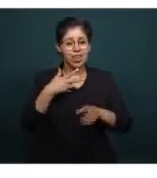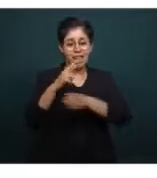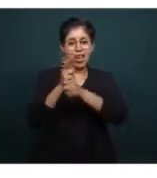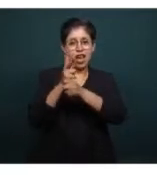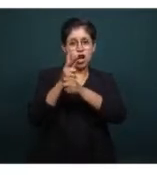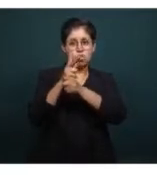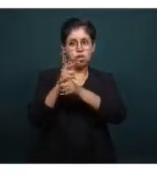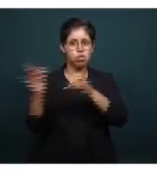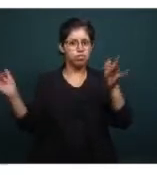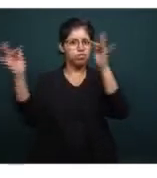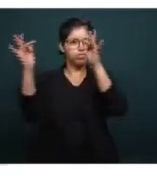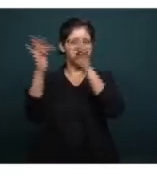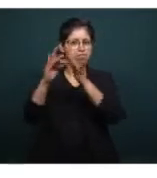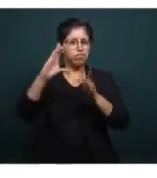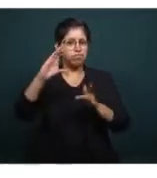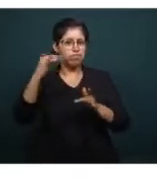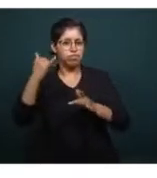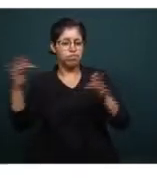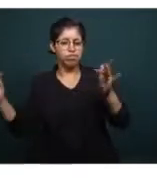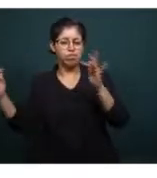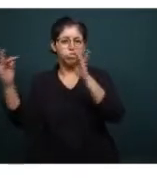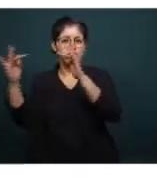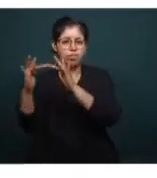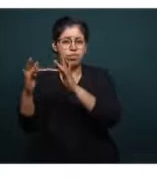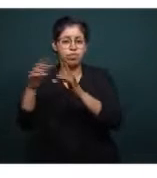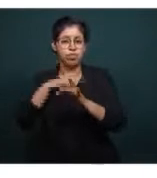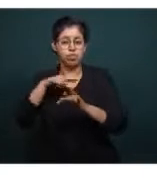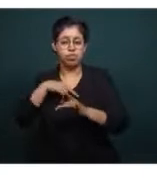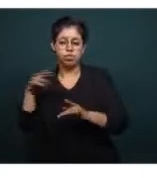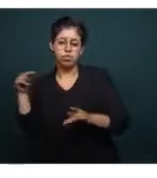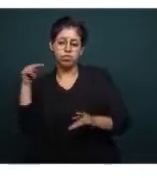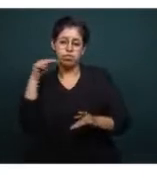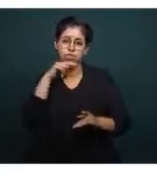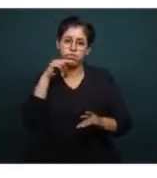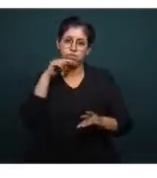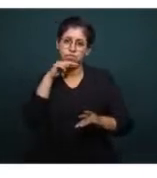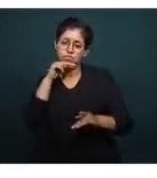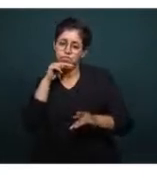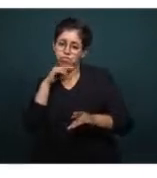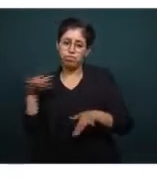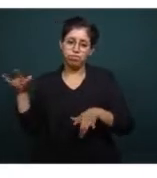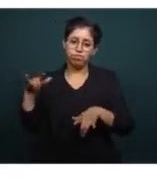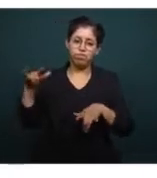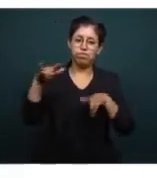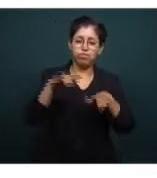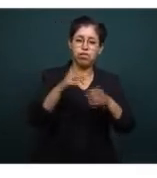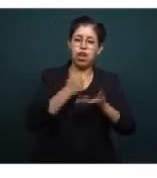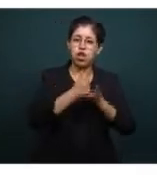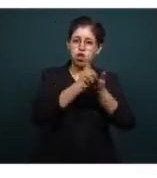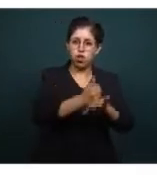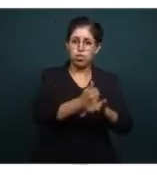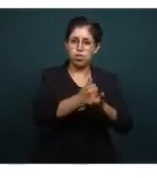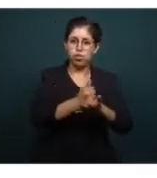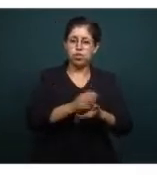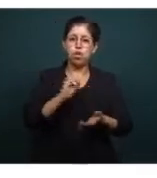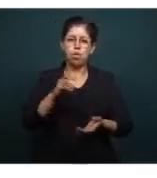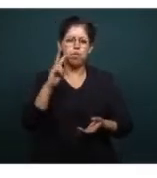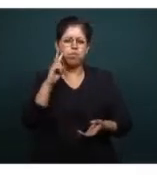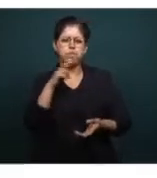10,500 units are connected, and it permits them to respond immediately when there's an